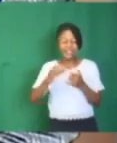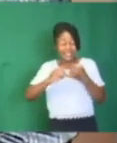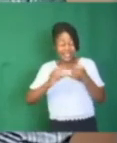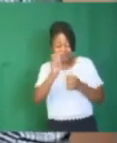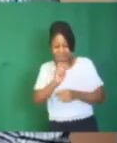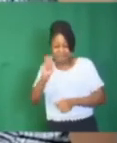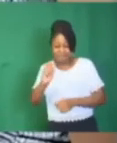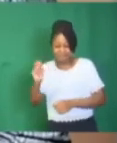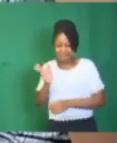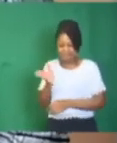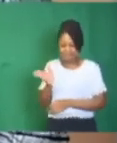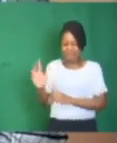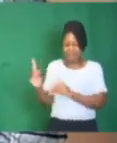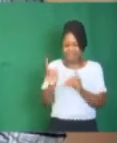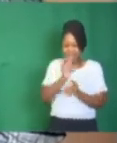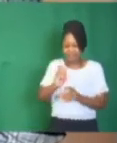urethra.